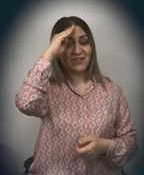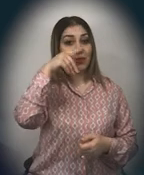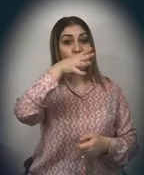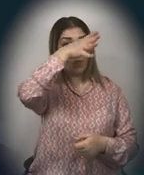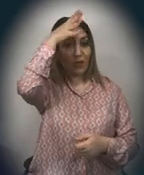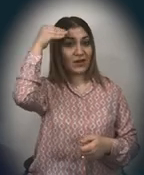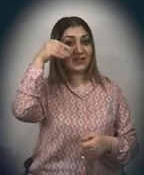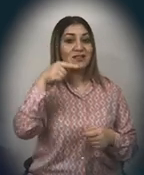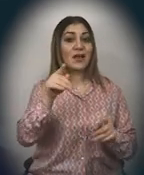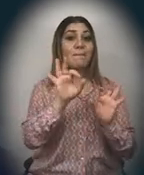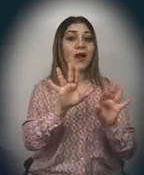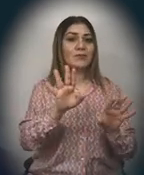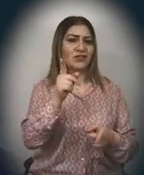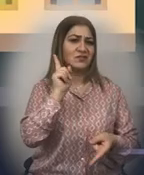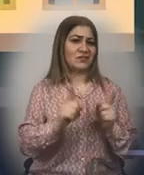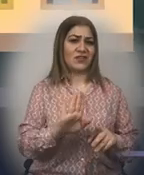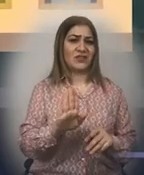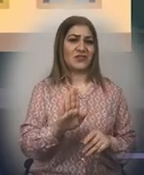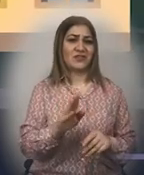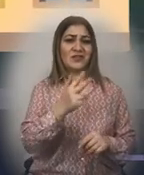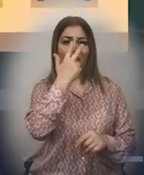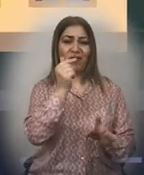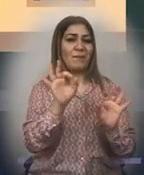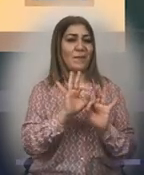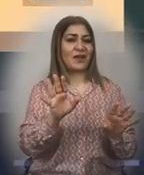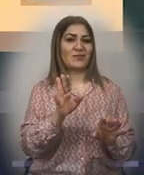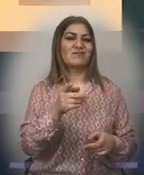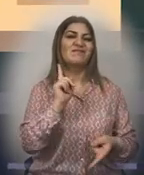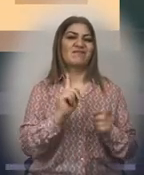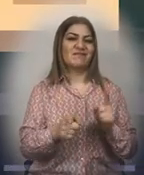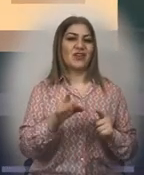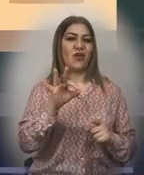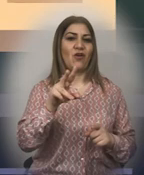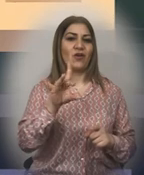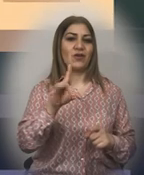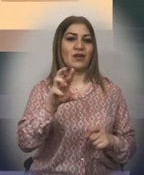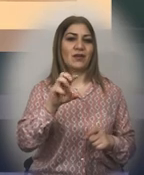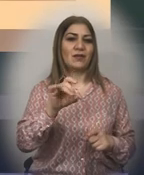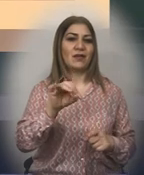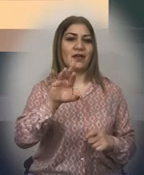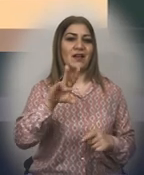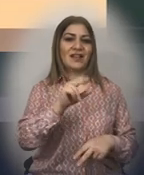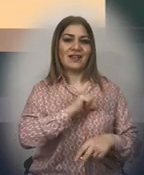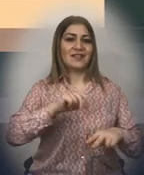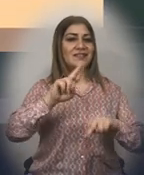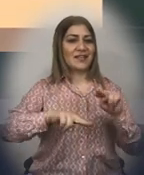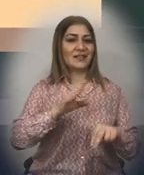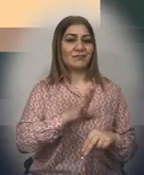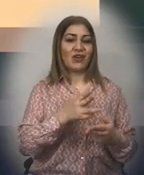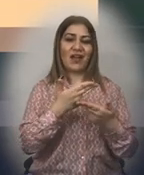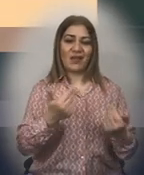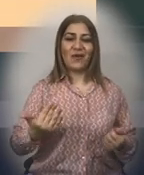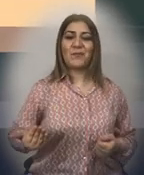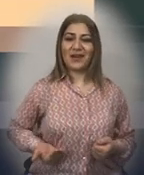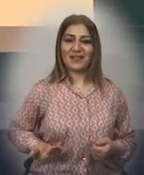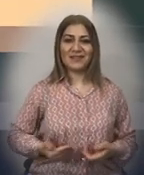sun don't forget that this is only a folk tale oh that's right it was actually built by the orbelians very